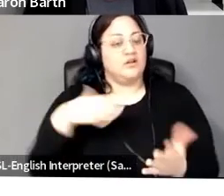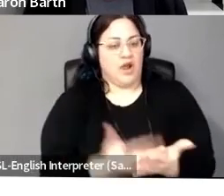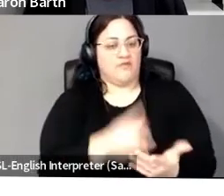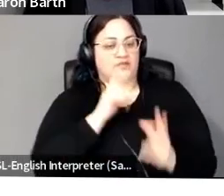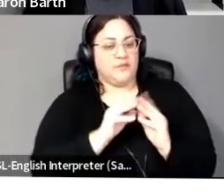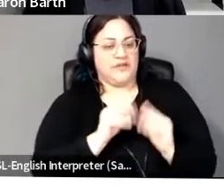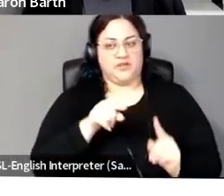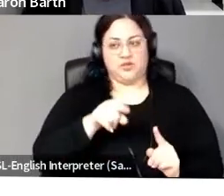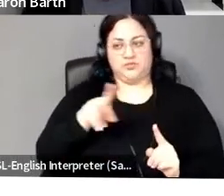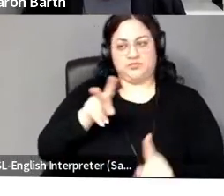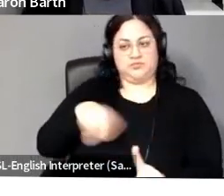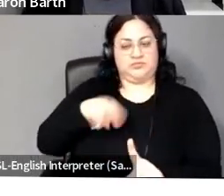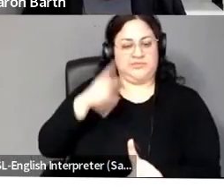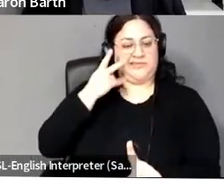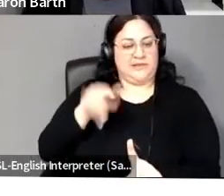person?